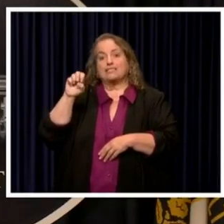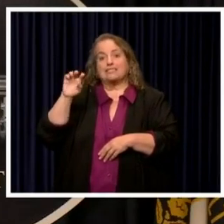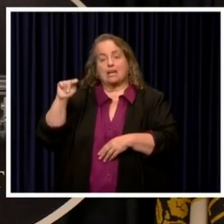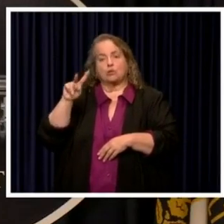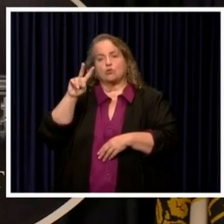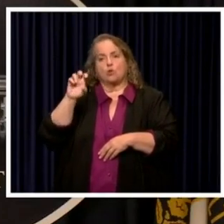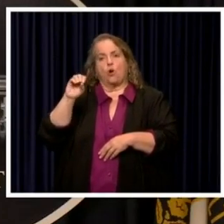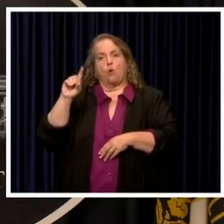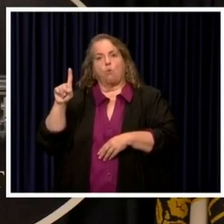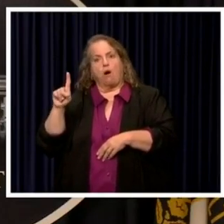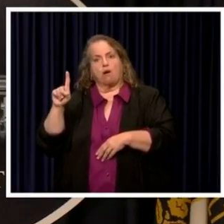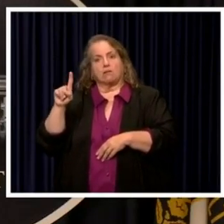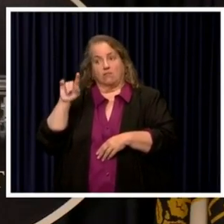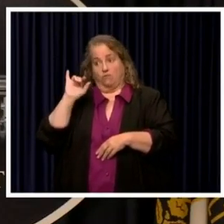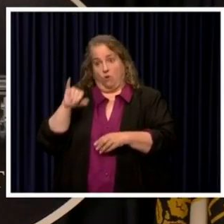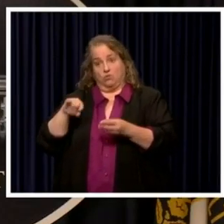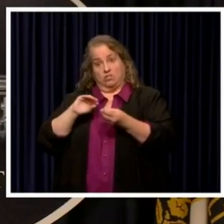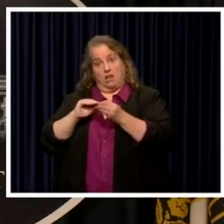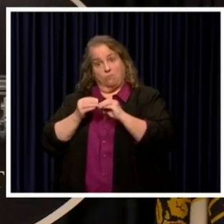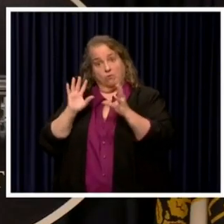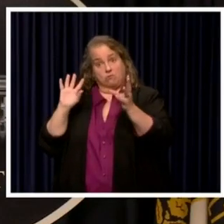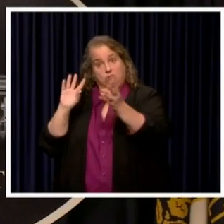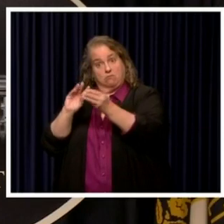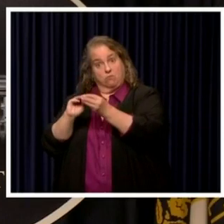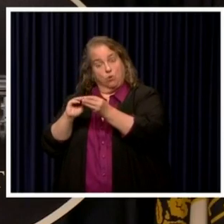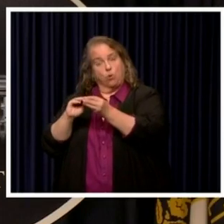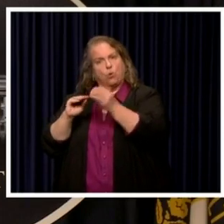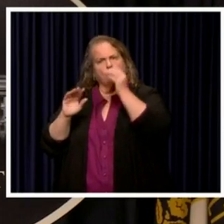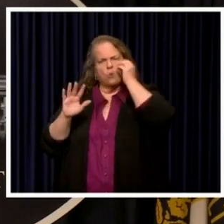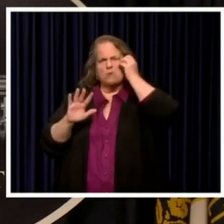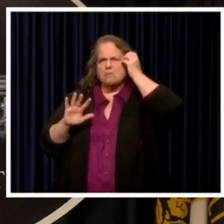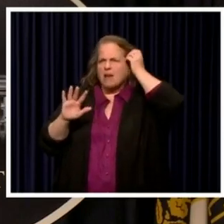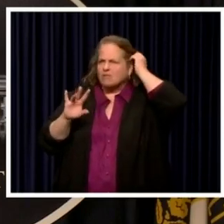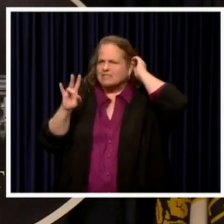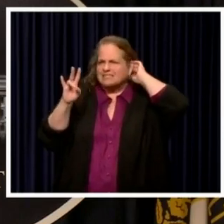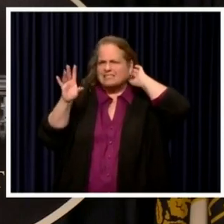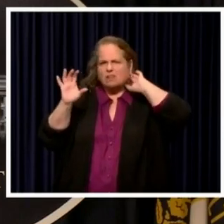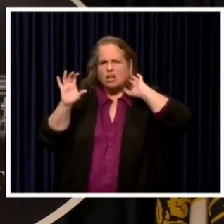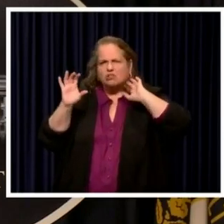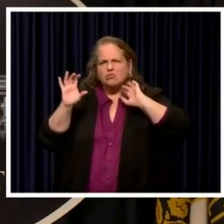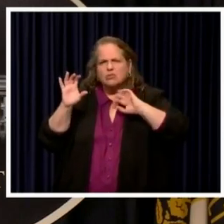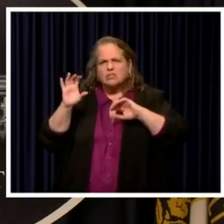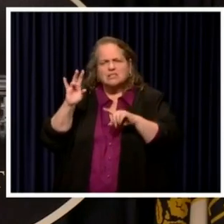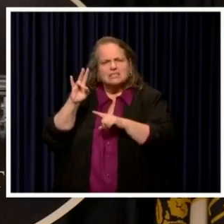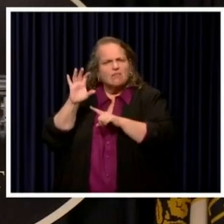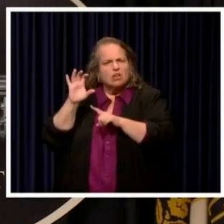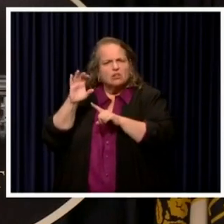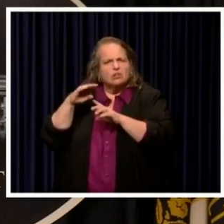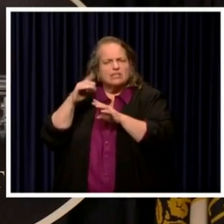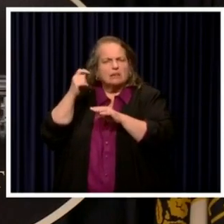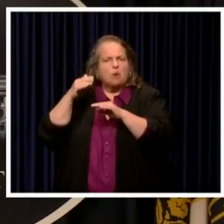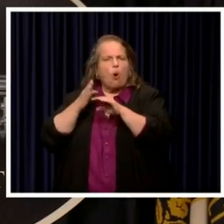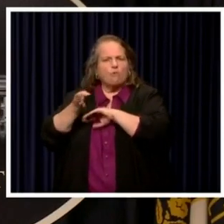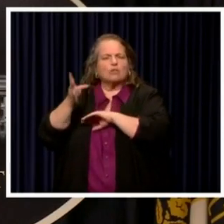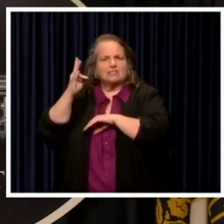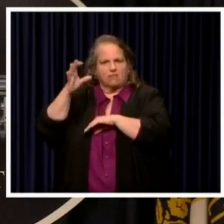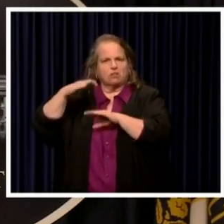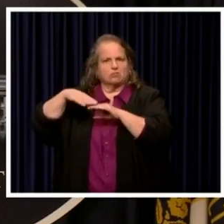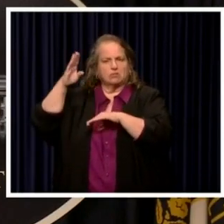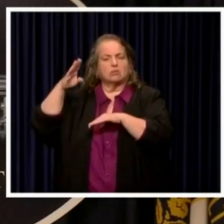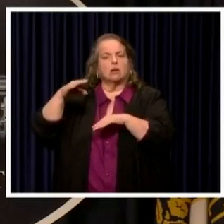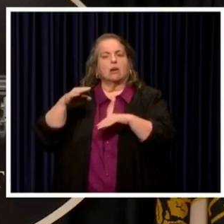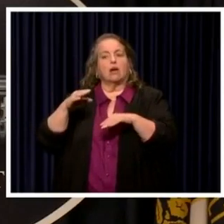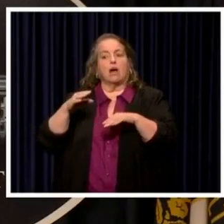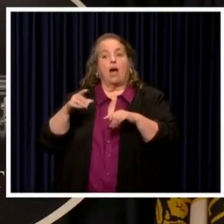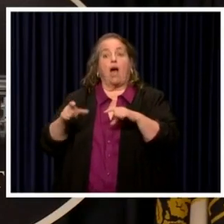look at just that amount of testing, about 700 plus on top of anything we were doing